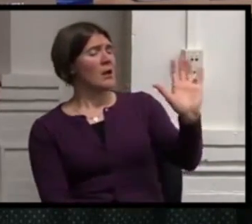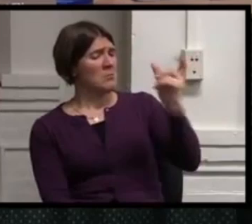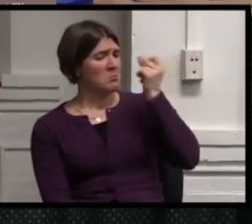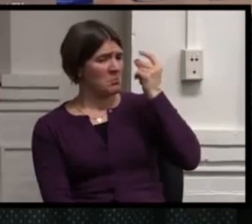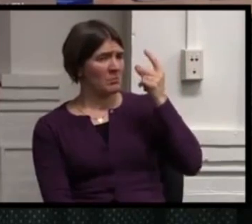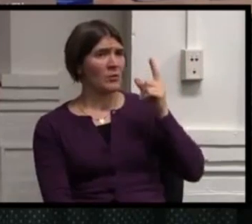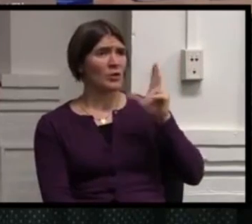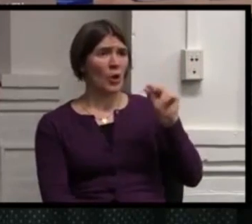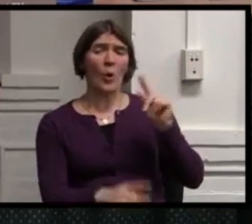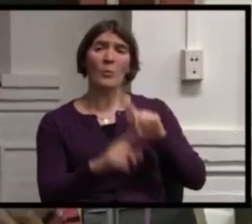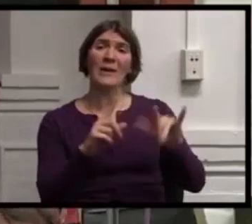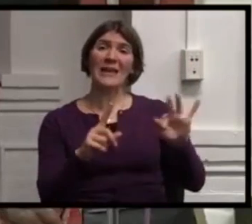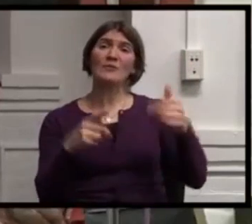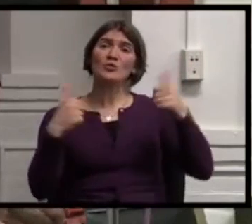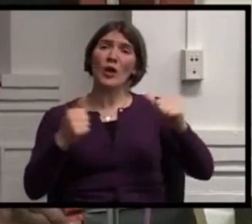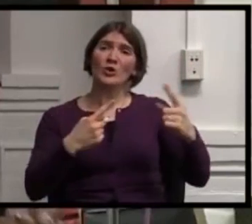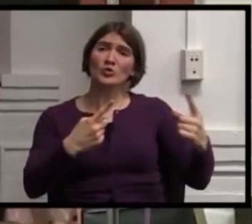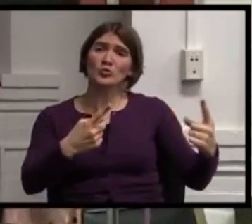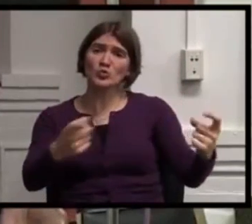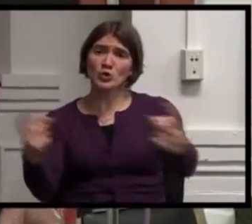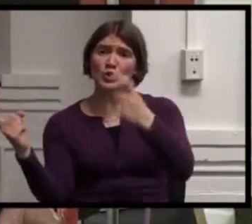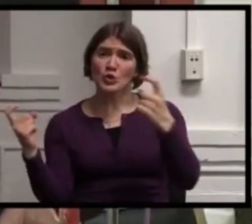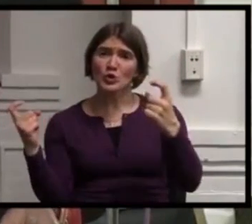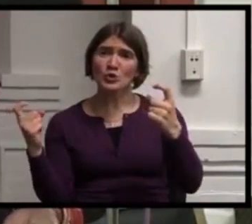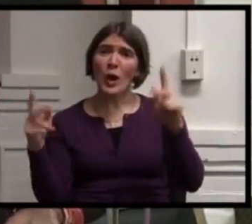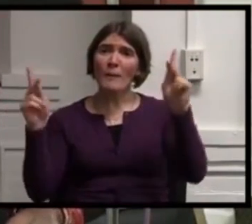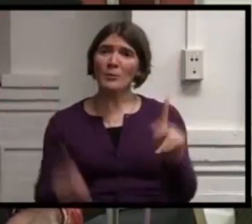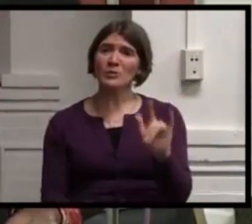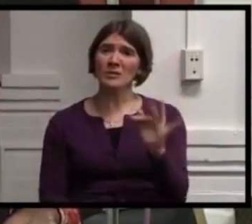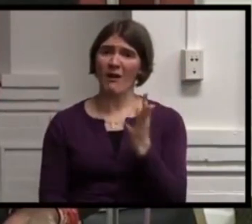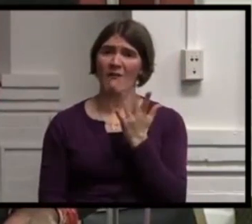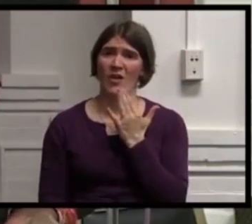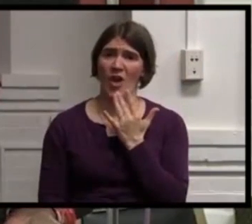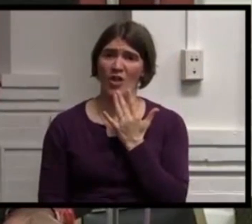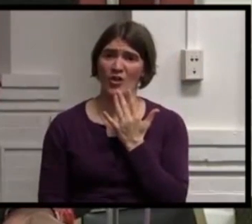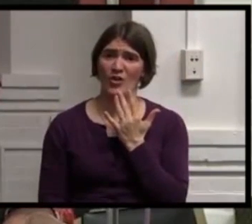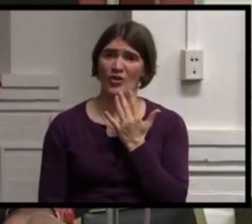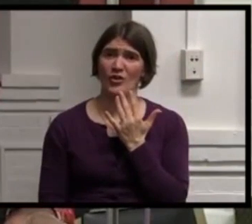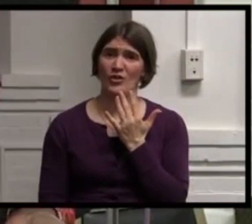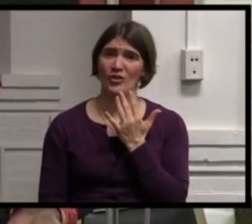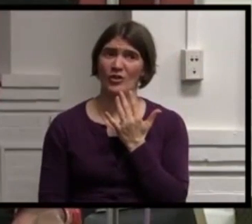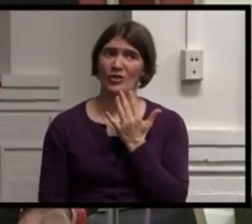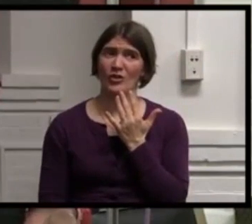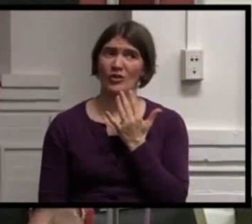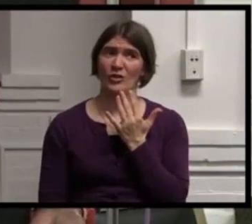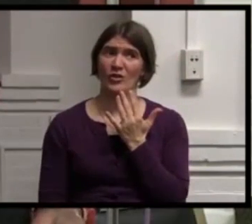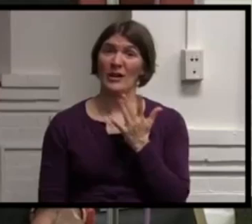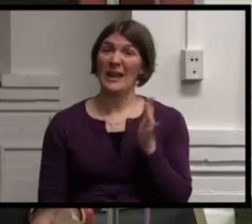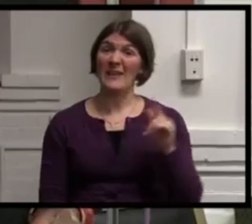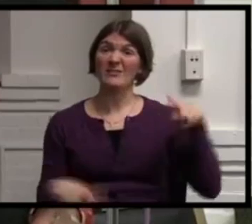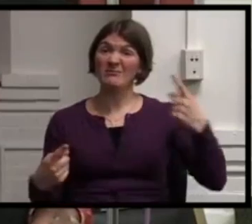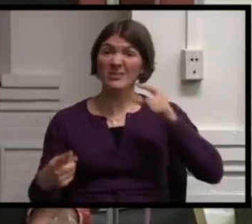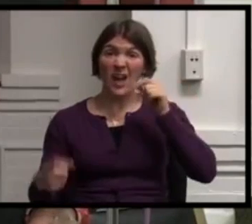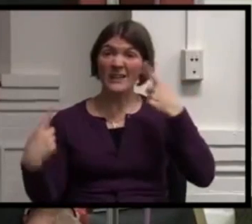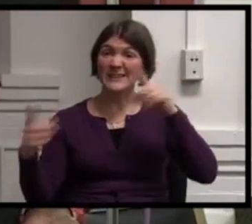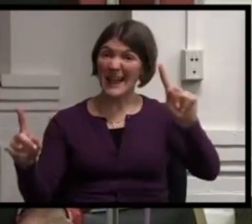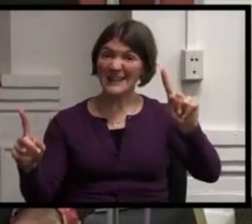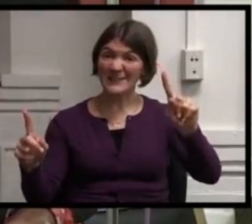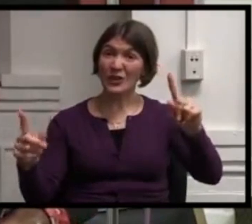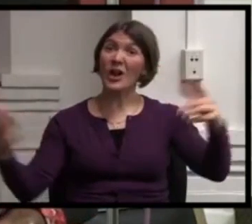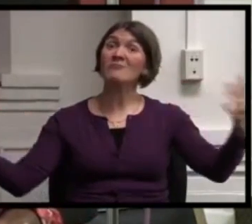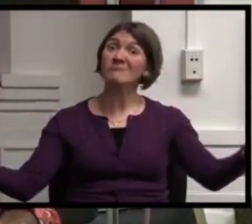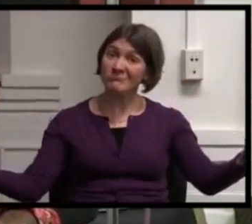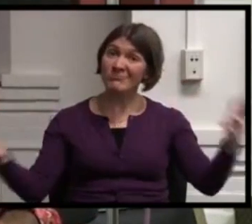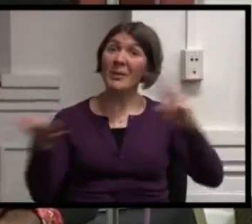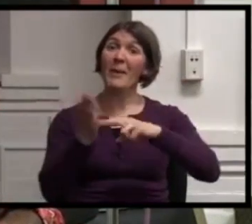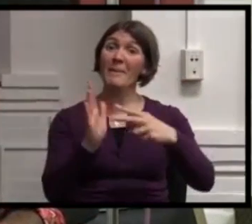the efforts to recruit someone of color have not been successful, then